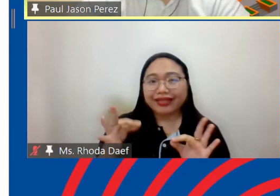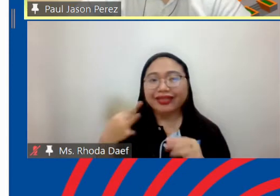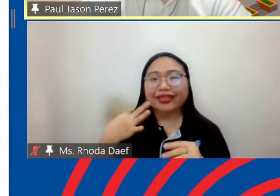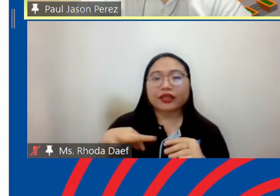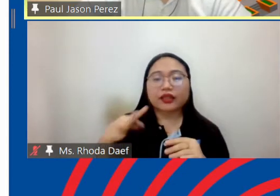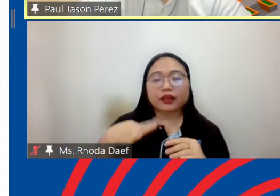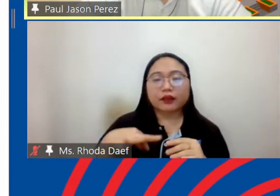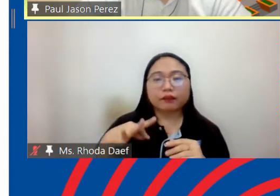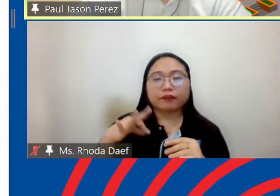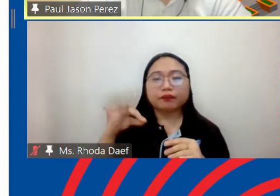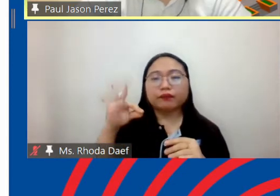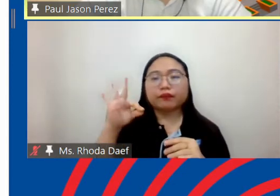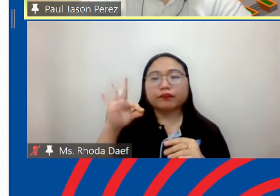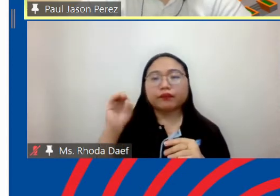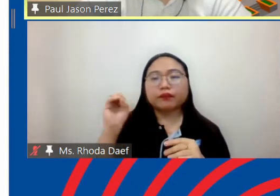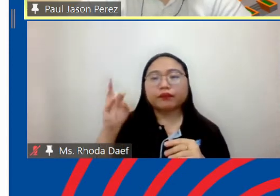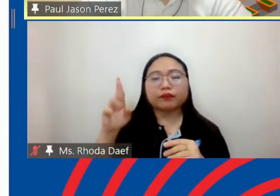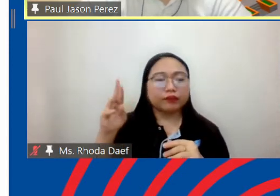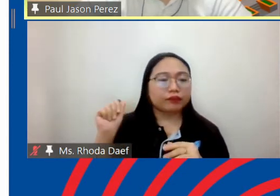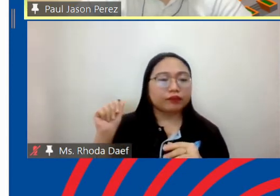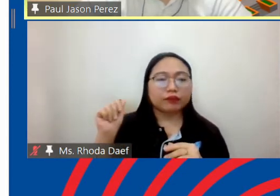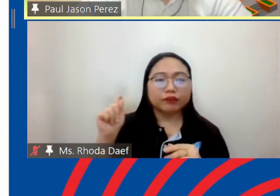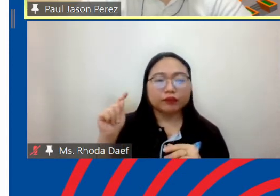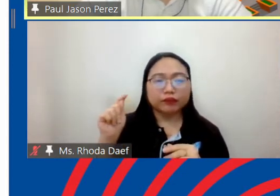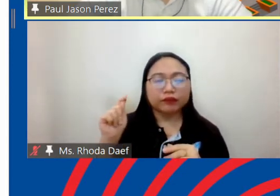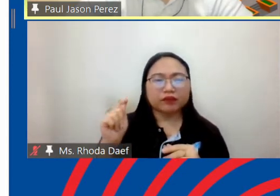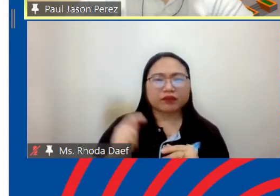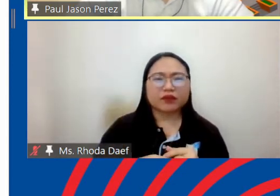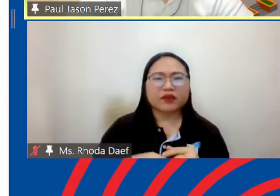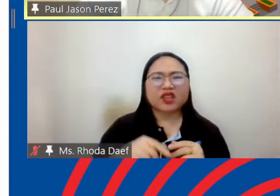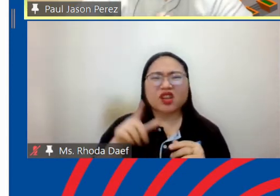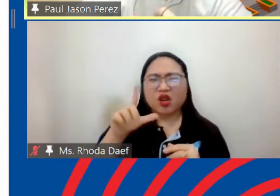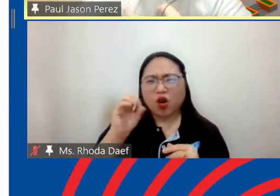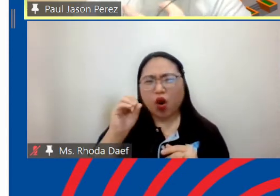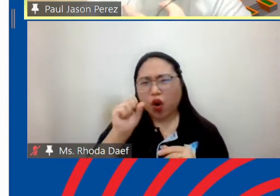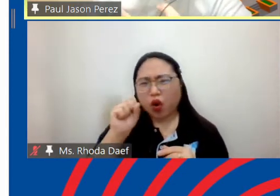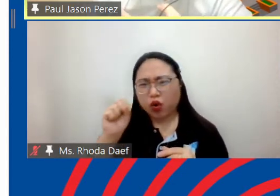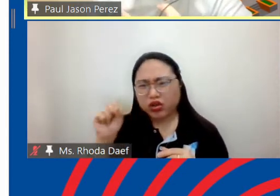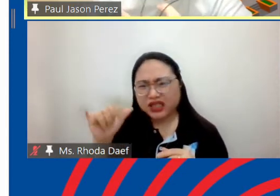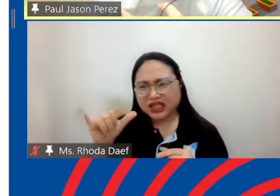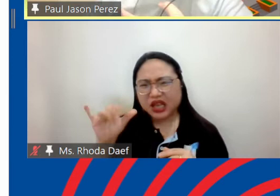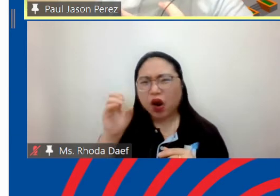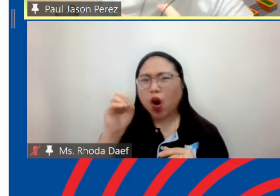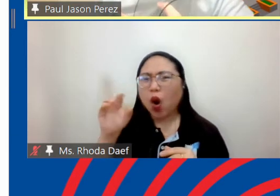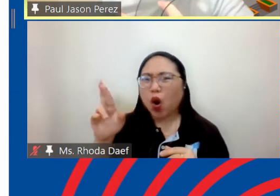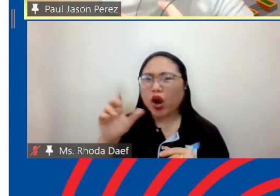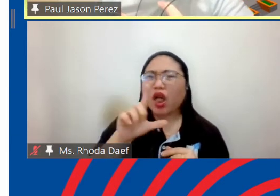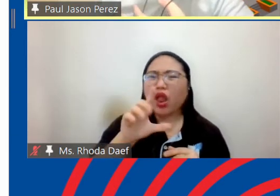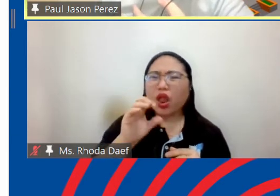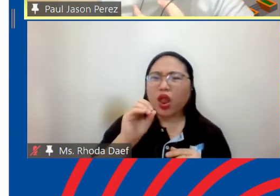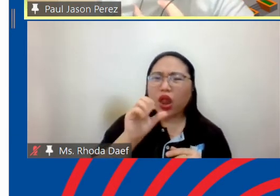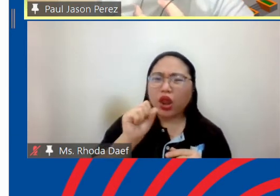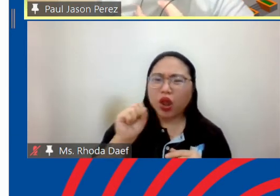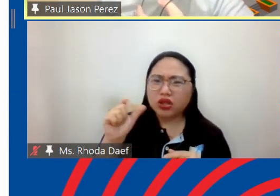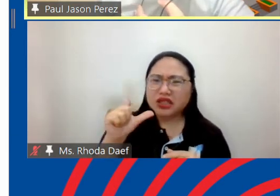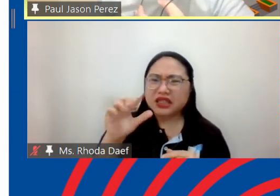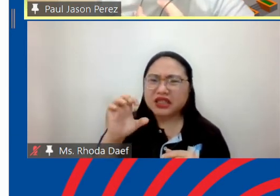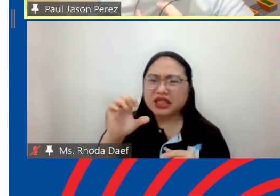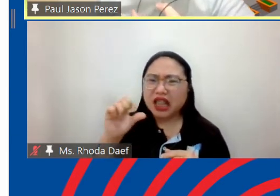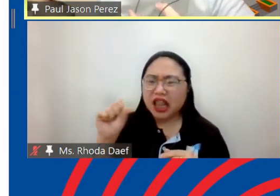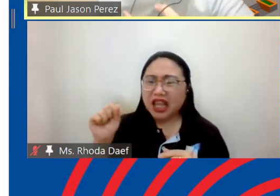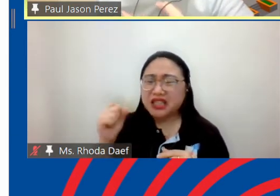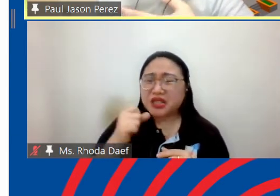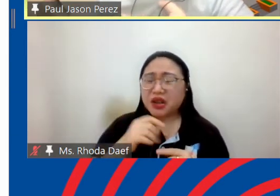the images in a lossy or lossless format? So when you hear lossy, that means there are